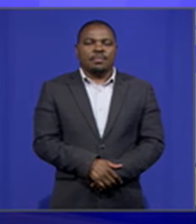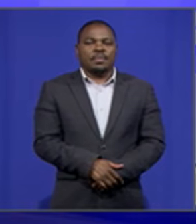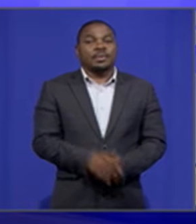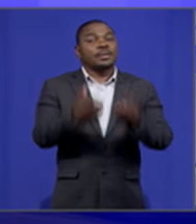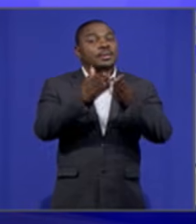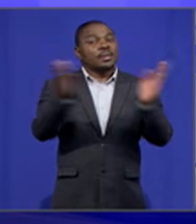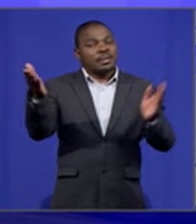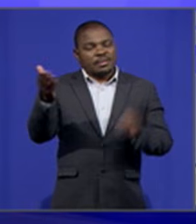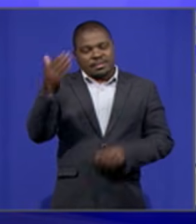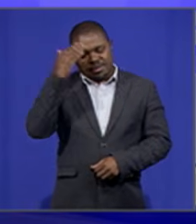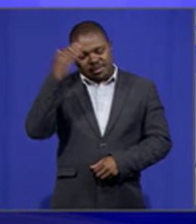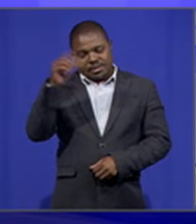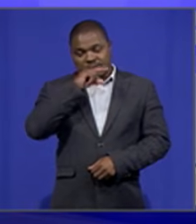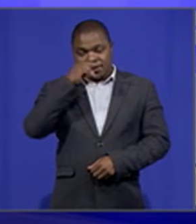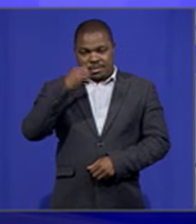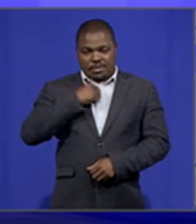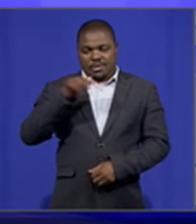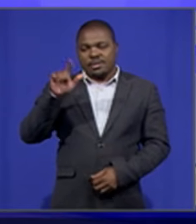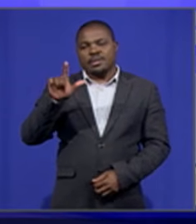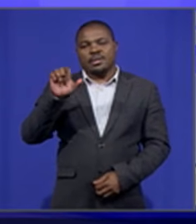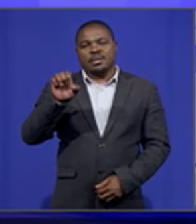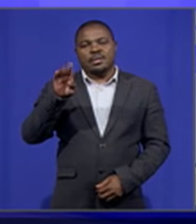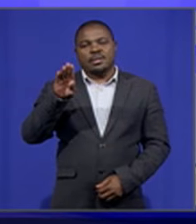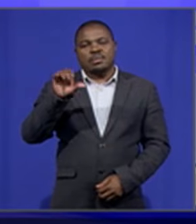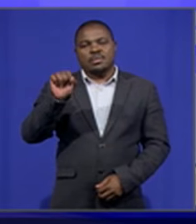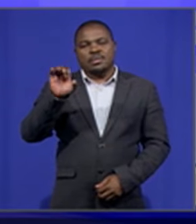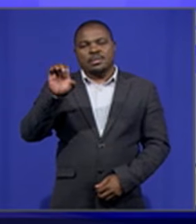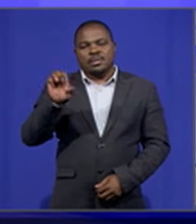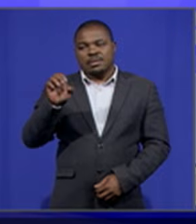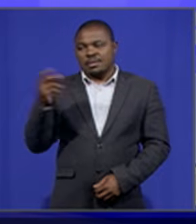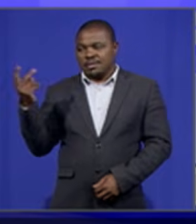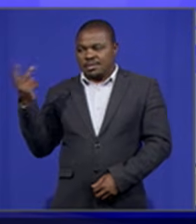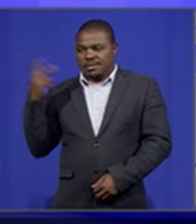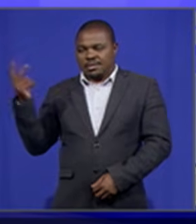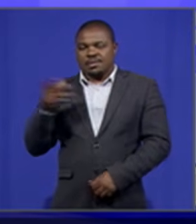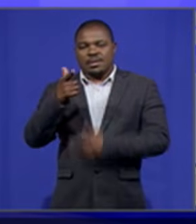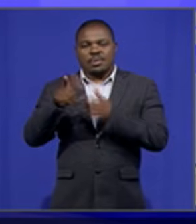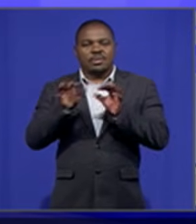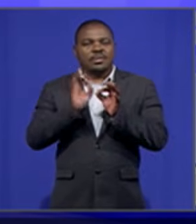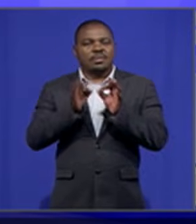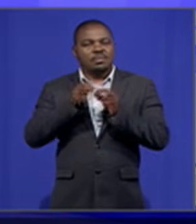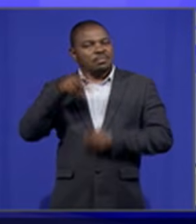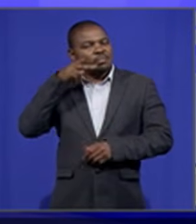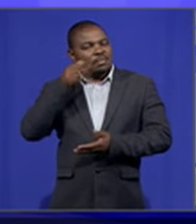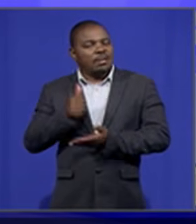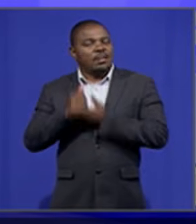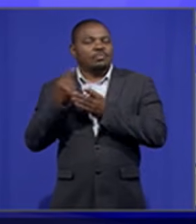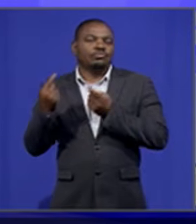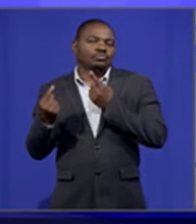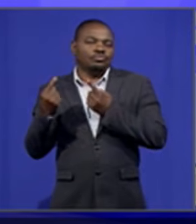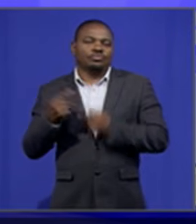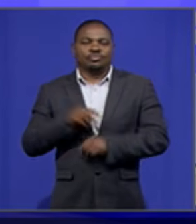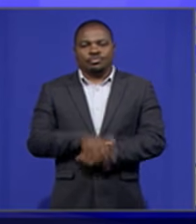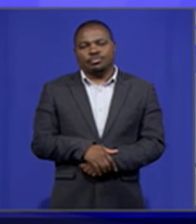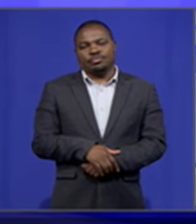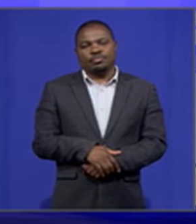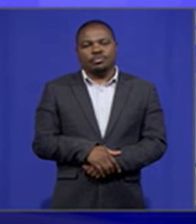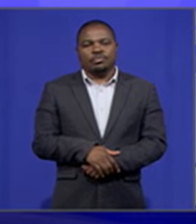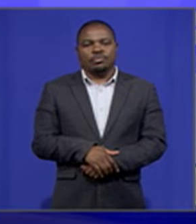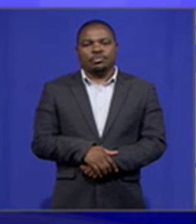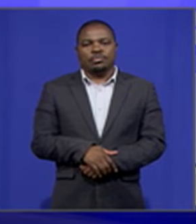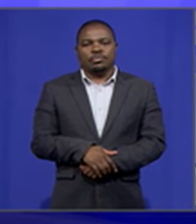Bešung thobela nna ke lebeseng ka dimeng gomme ke ya go thušana le mofetoledi wa polelo ya diatla wa Rao ka Stan Letlalo ditabeng tša lehono.